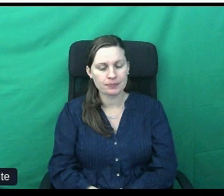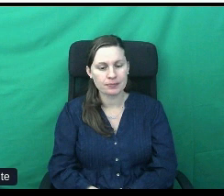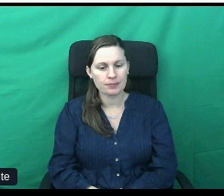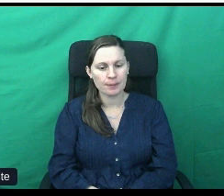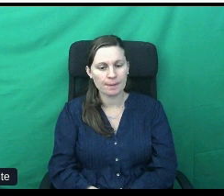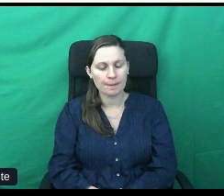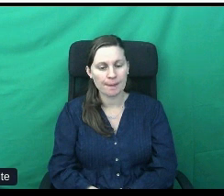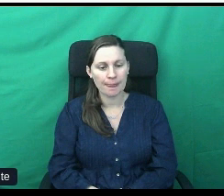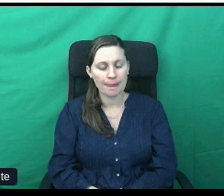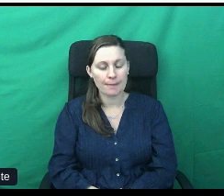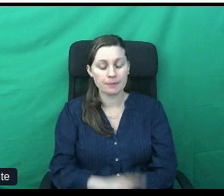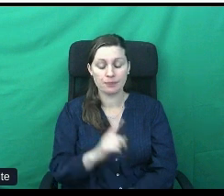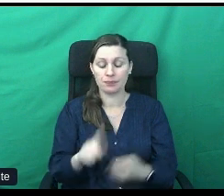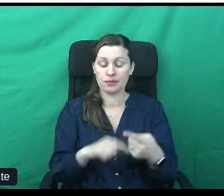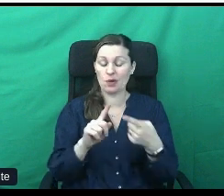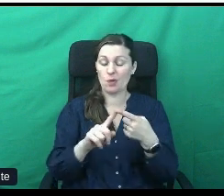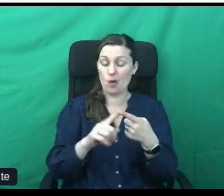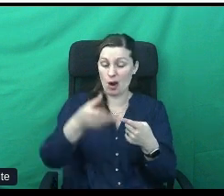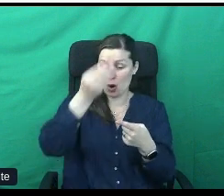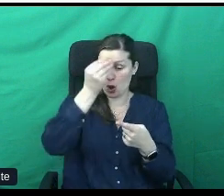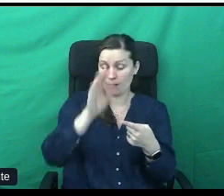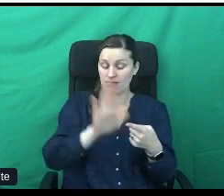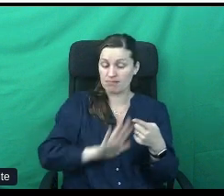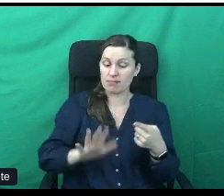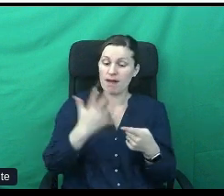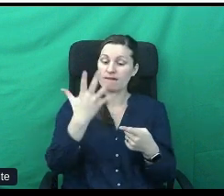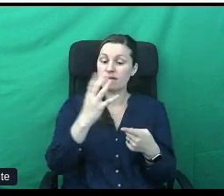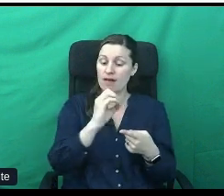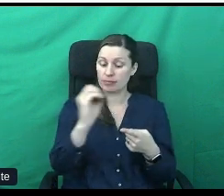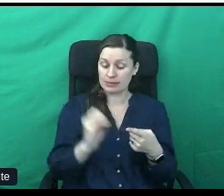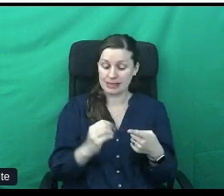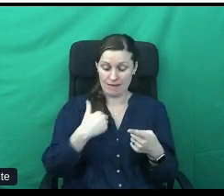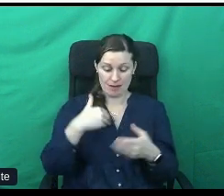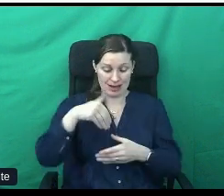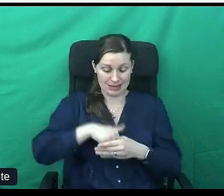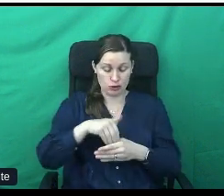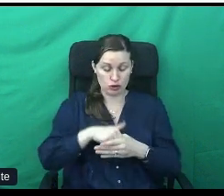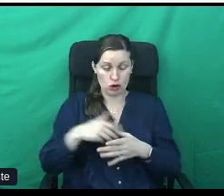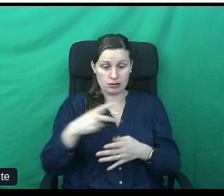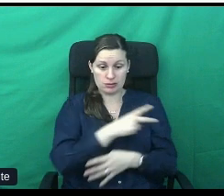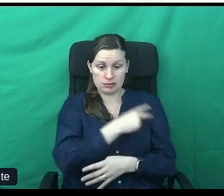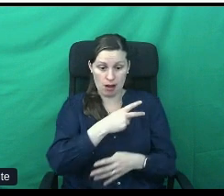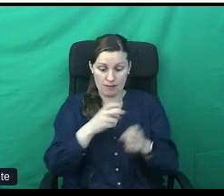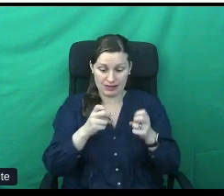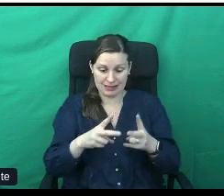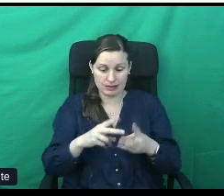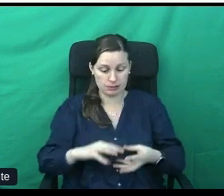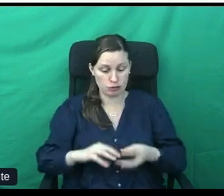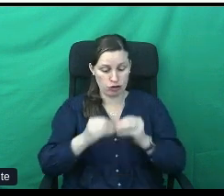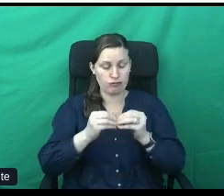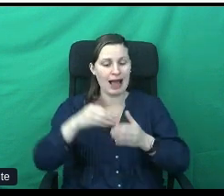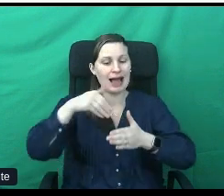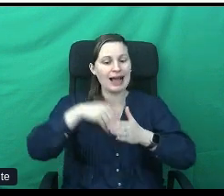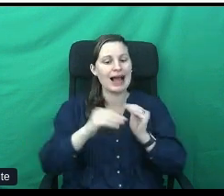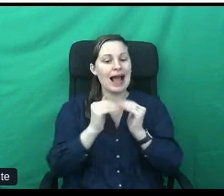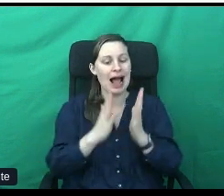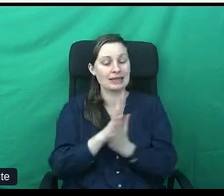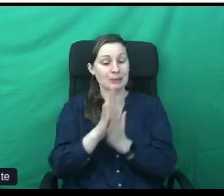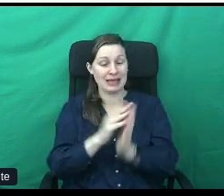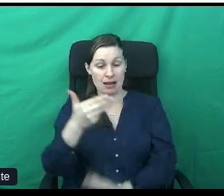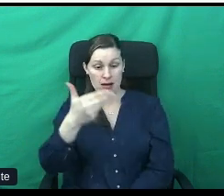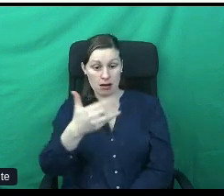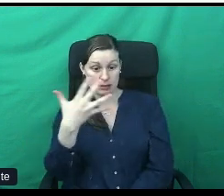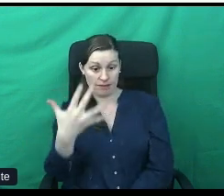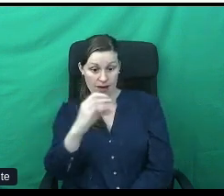One of the learnings was that around 5% of our internal staff systems were built in-house. That meant that 95%